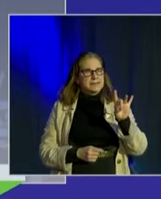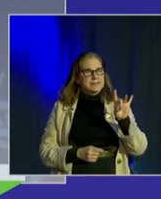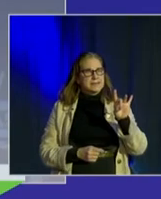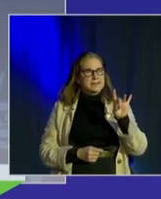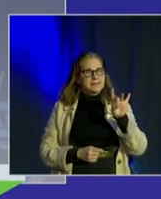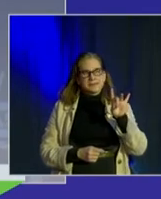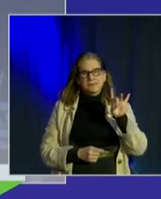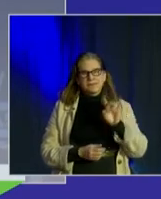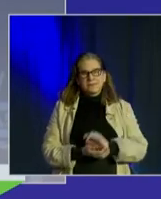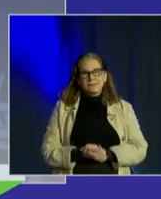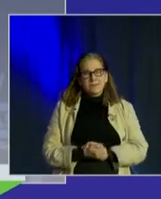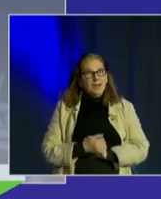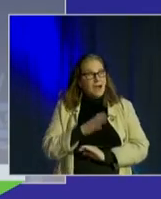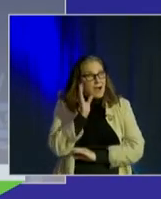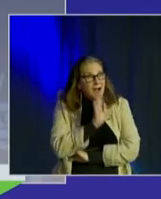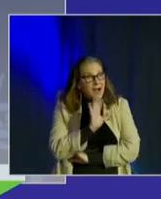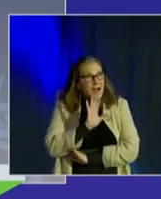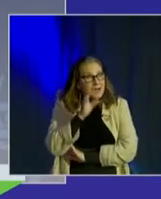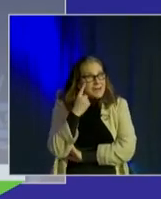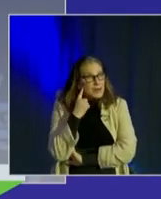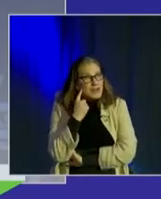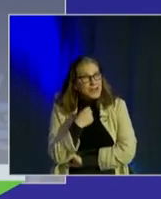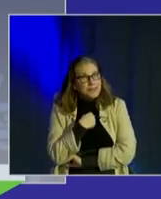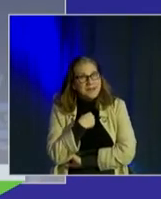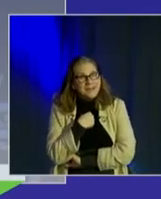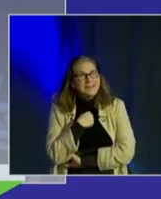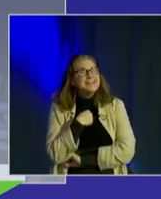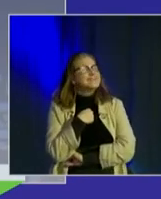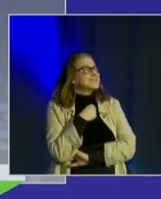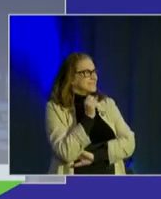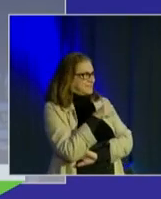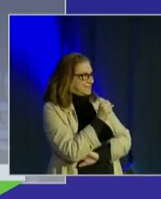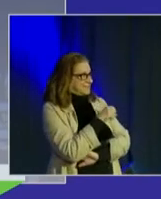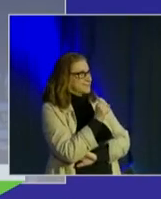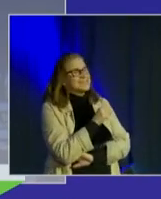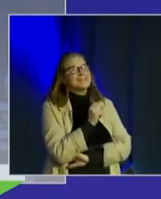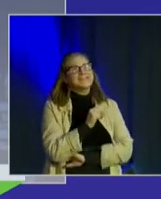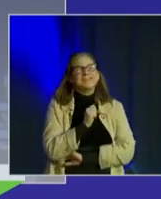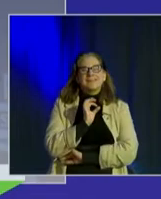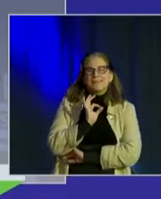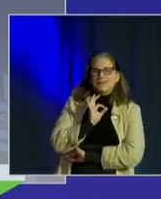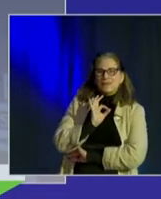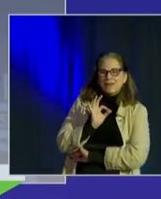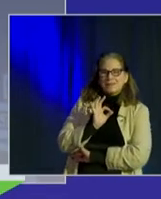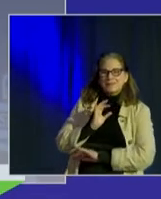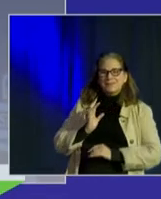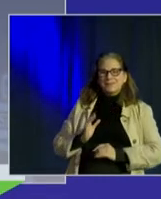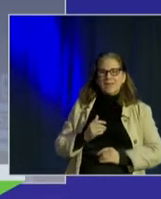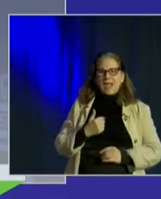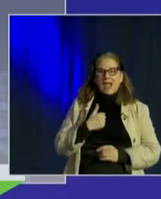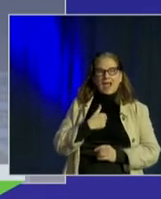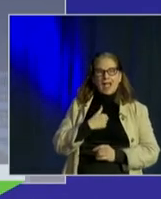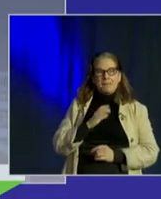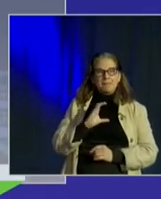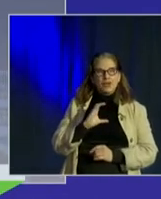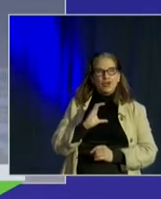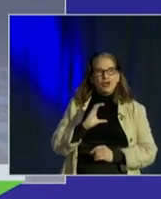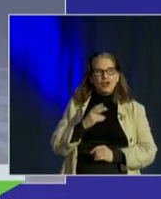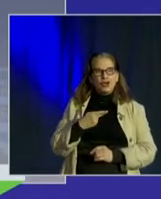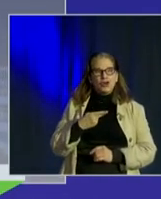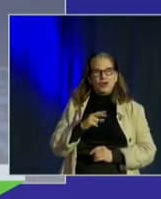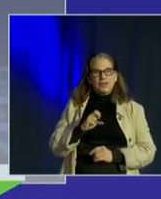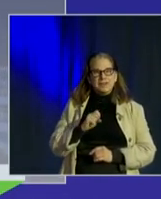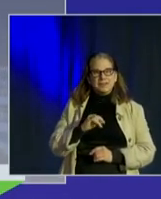Hello, can you hear me? Yes, we can, Christine. Hi, my name is Christy Gardner. I'm a senior citizen with